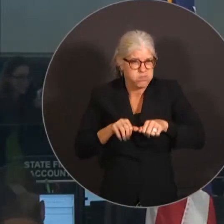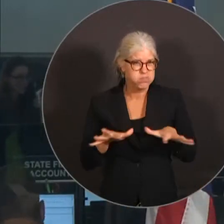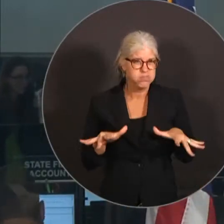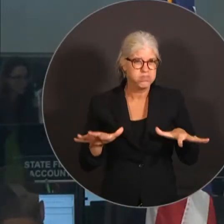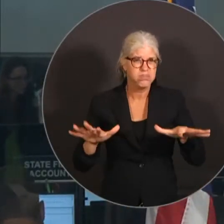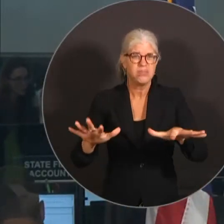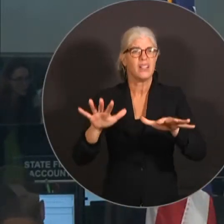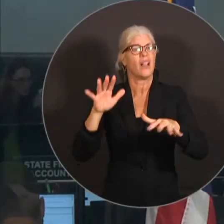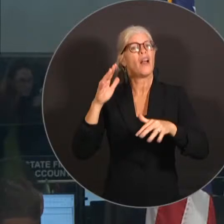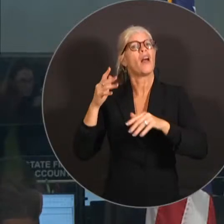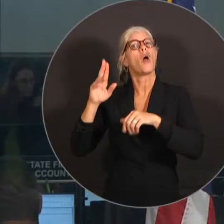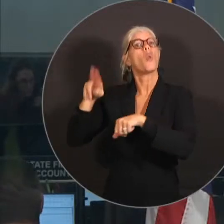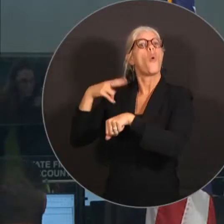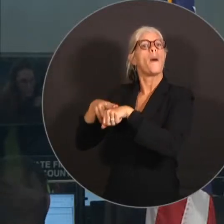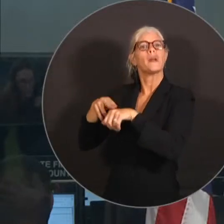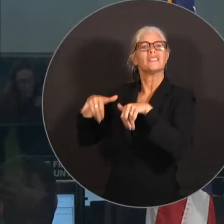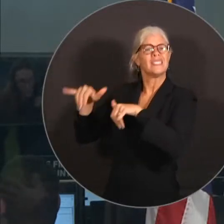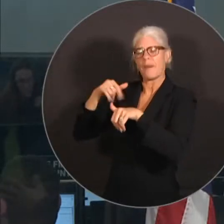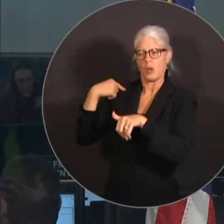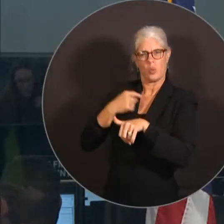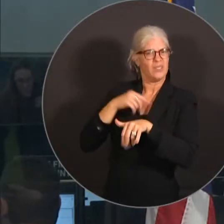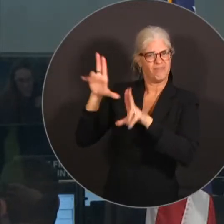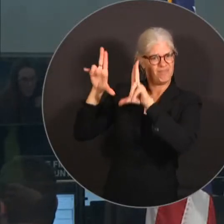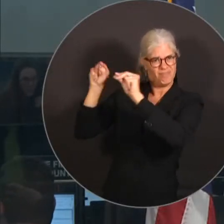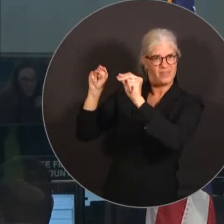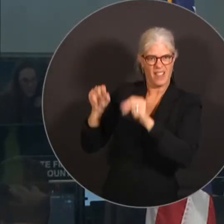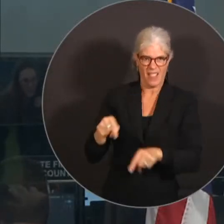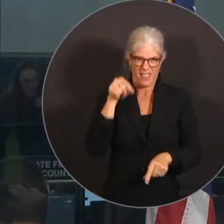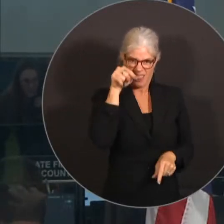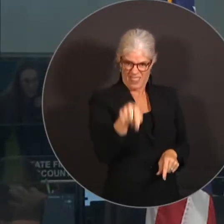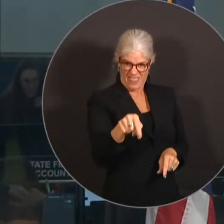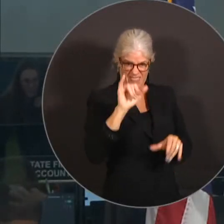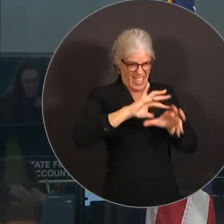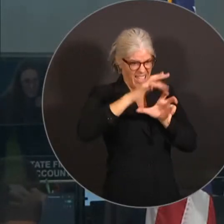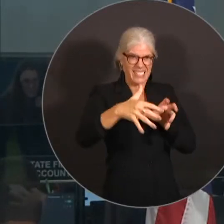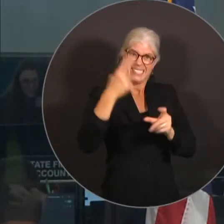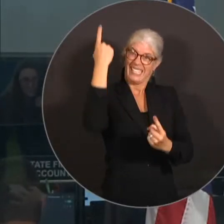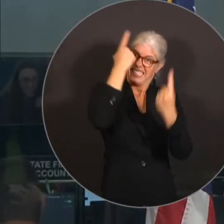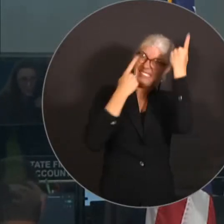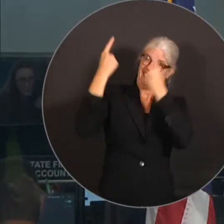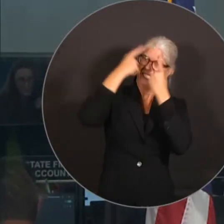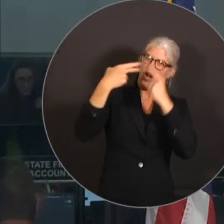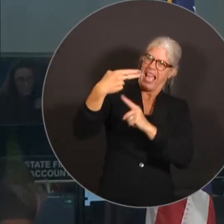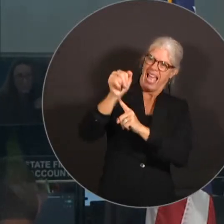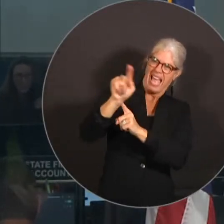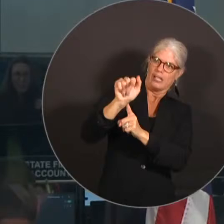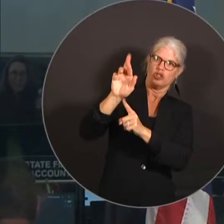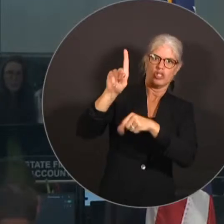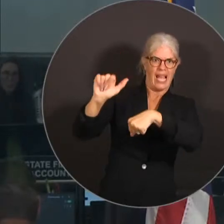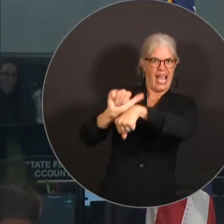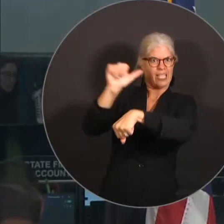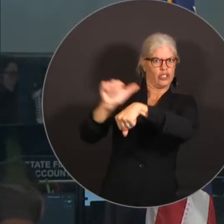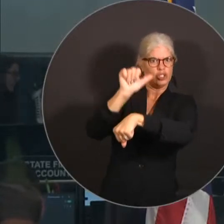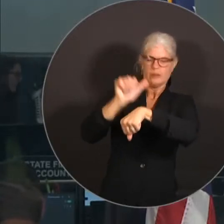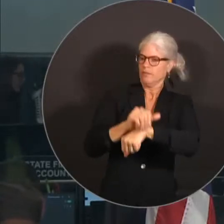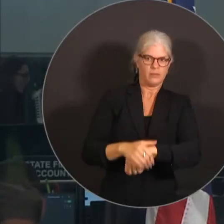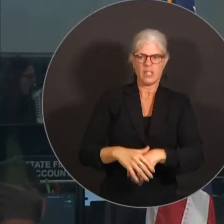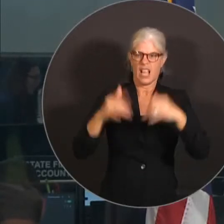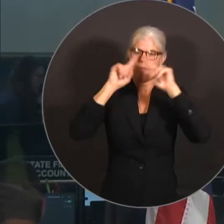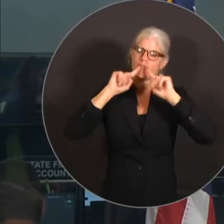course of business, and we said, okay, this is a hazard. Let's do emergency 24/7. and they were going, and they picked